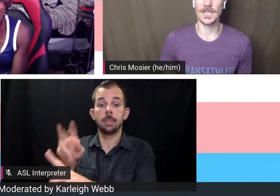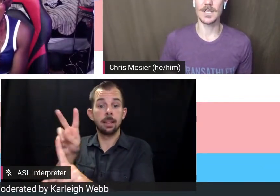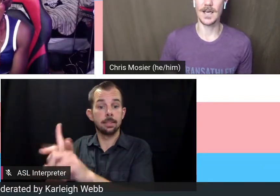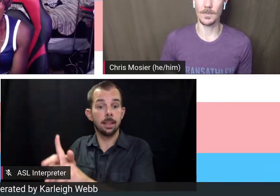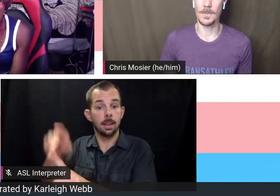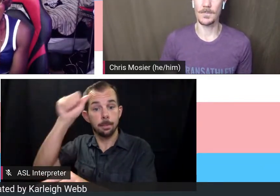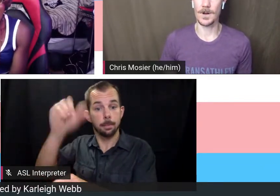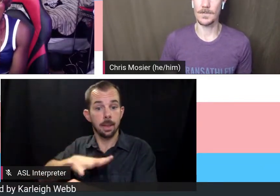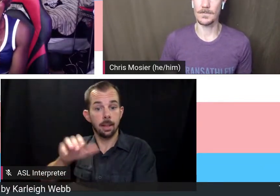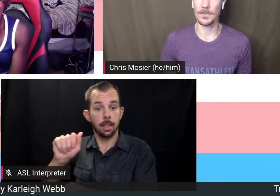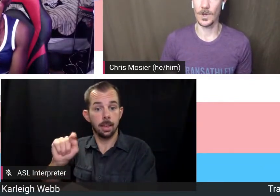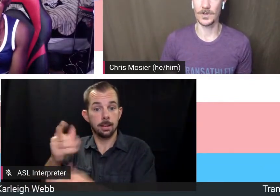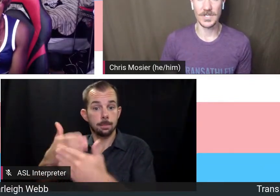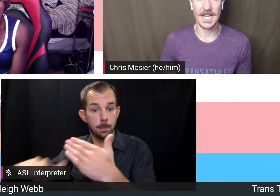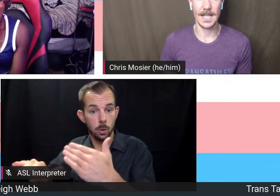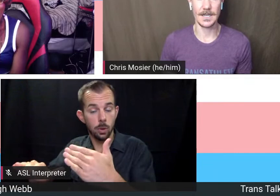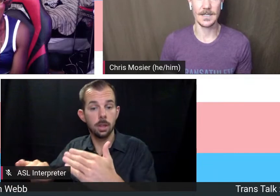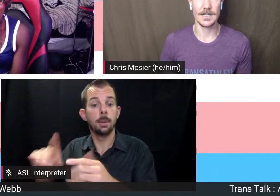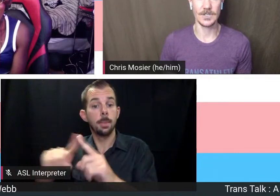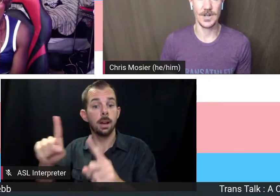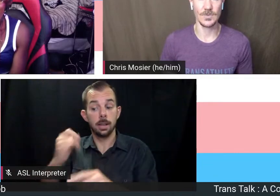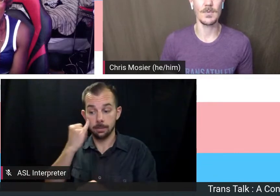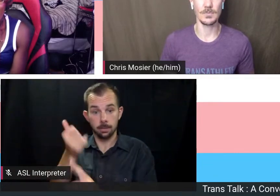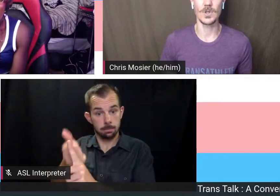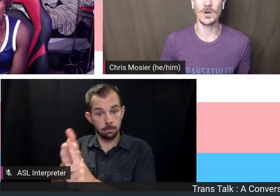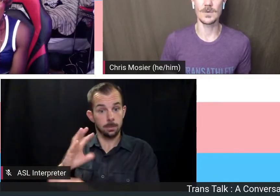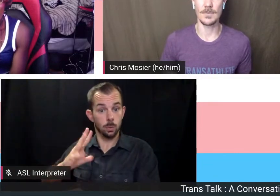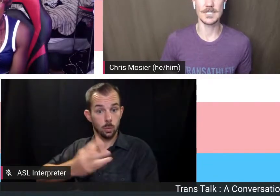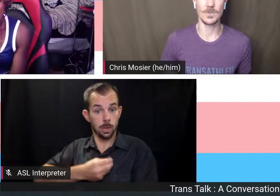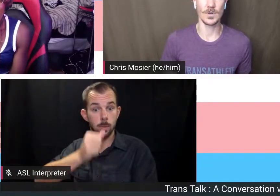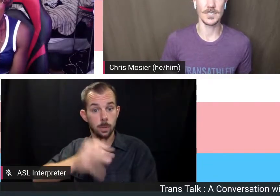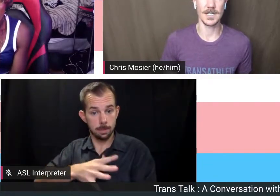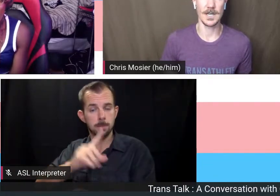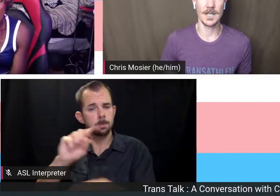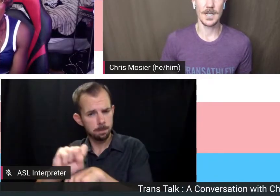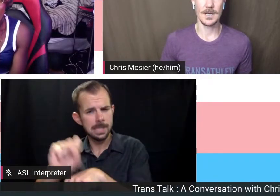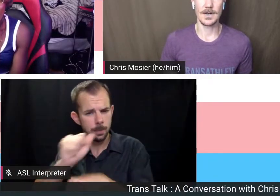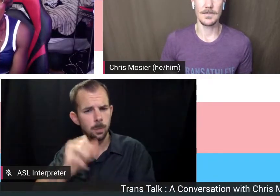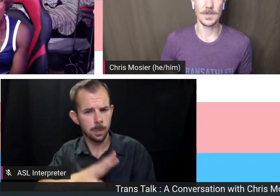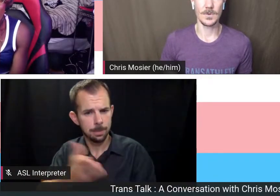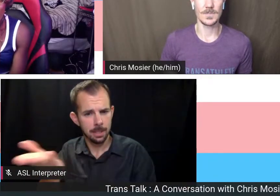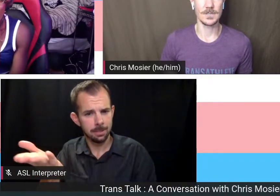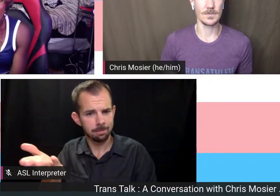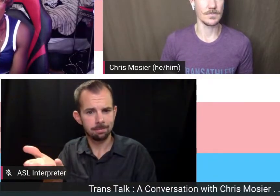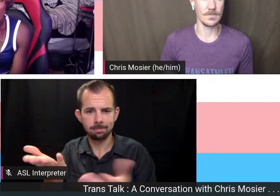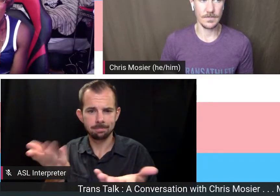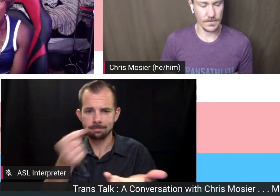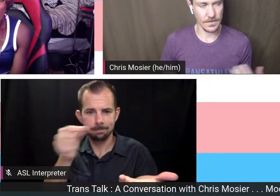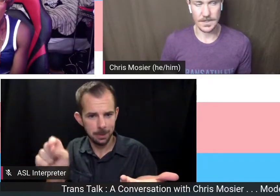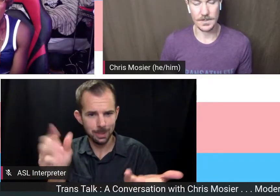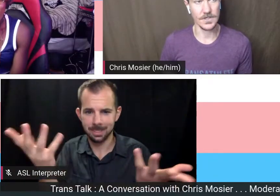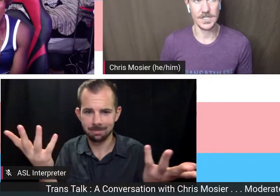to really help people understand that trans women belong in women's sports, and